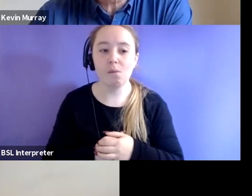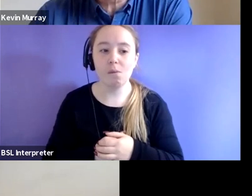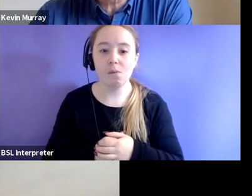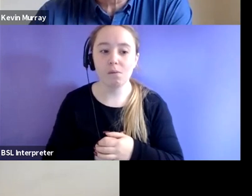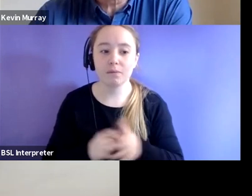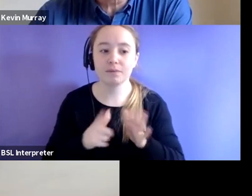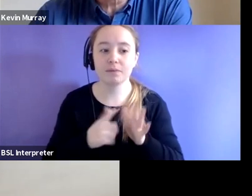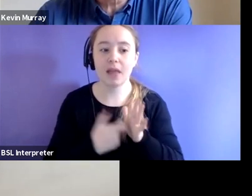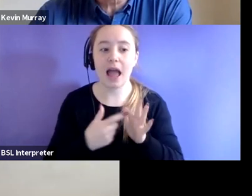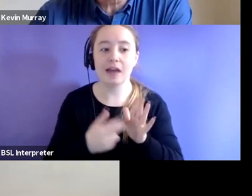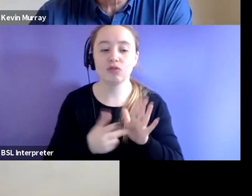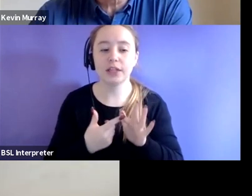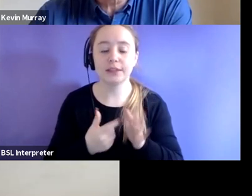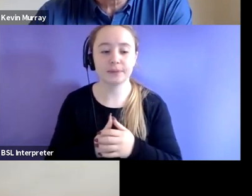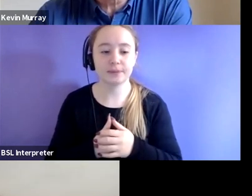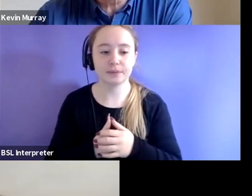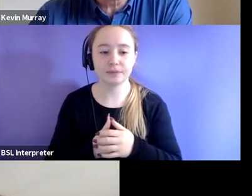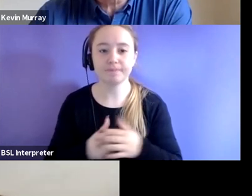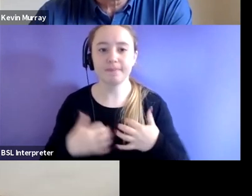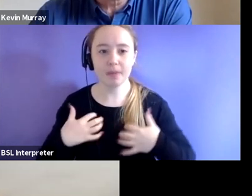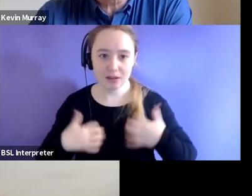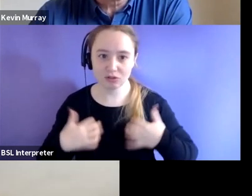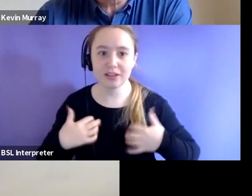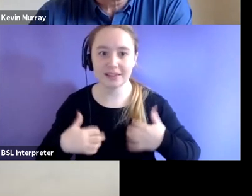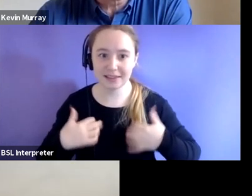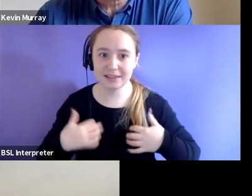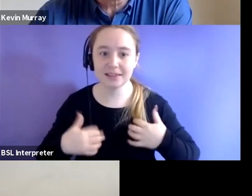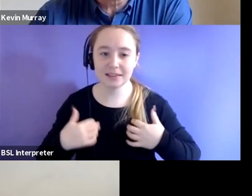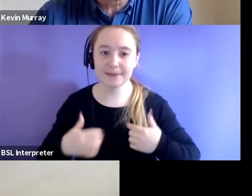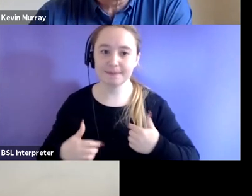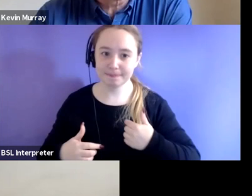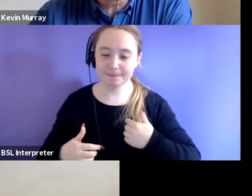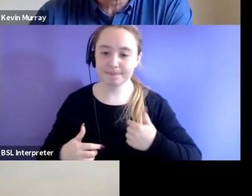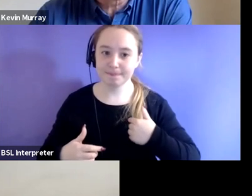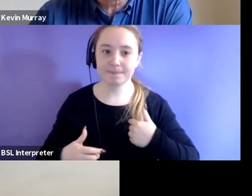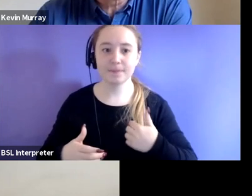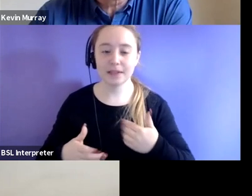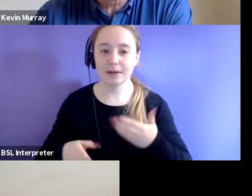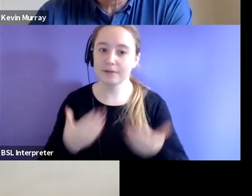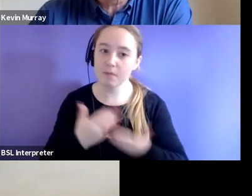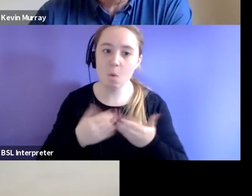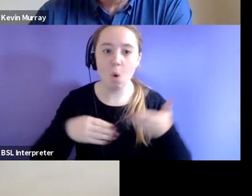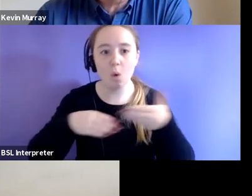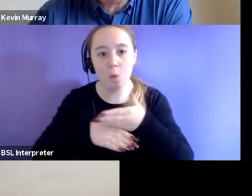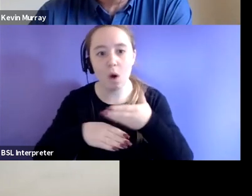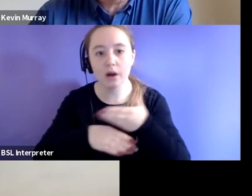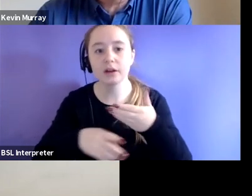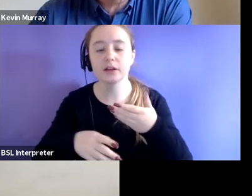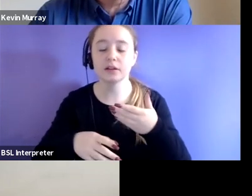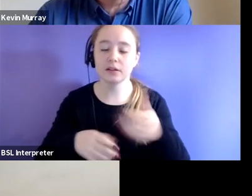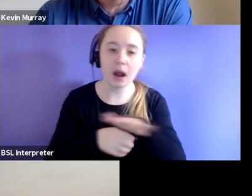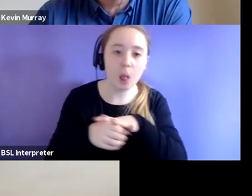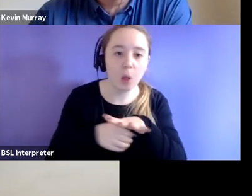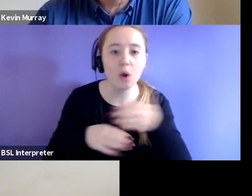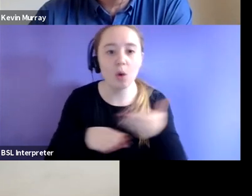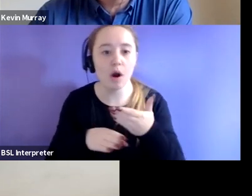I'll come in because I'm really interested in this, and it's something I'm intending to do more work around and to go in and work more locally, because